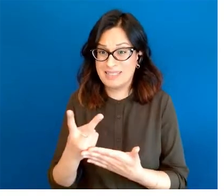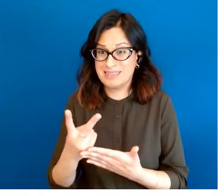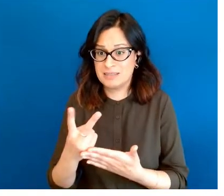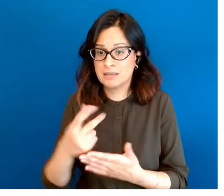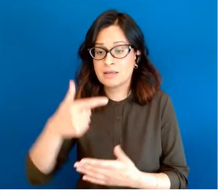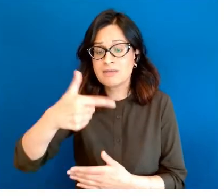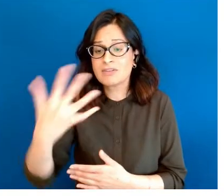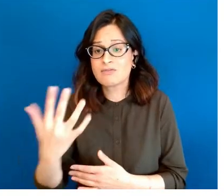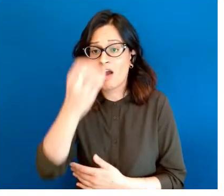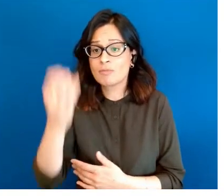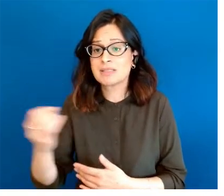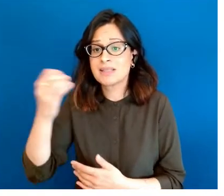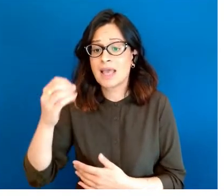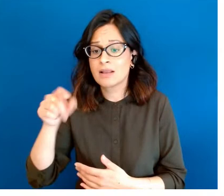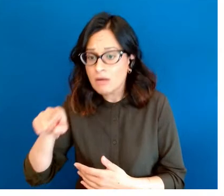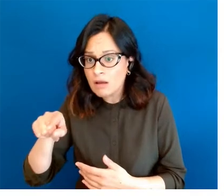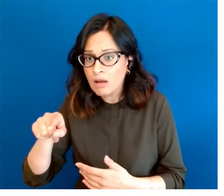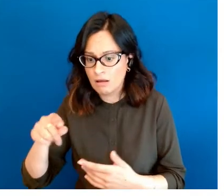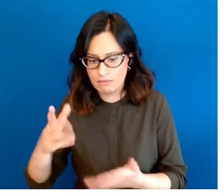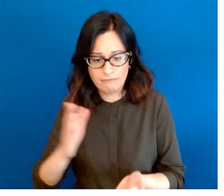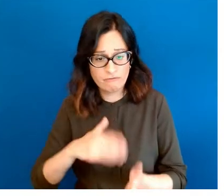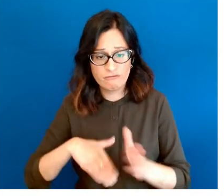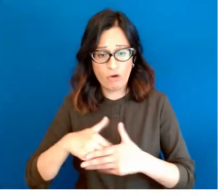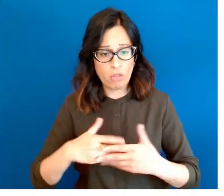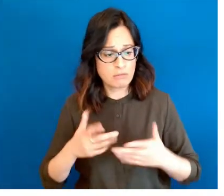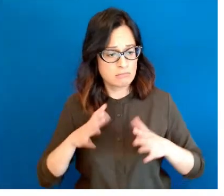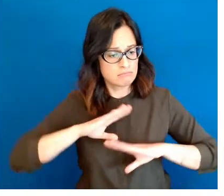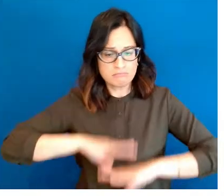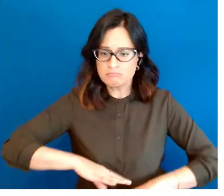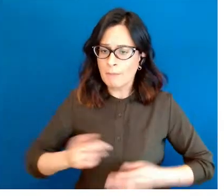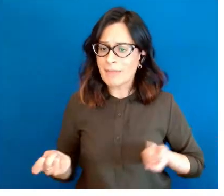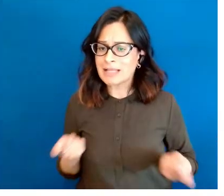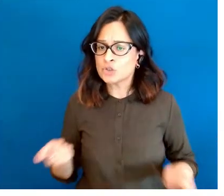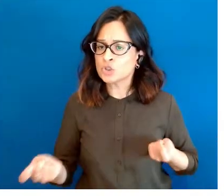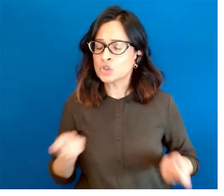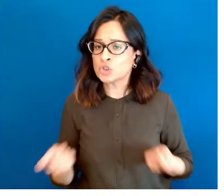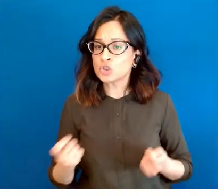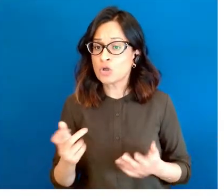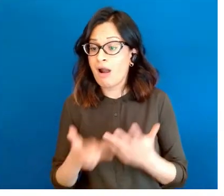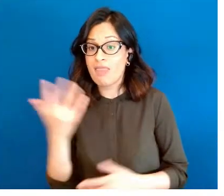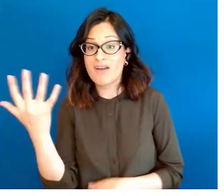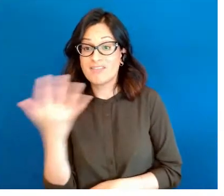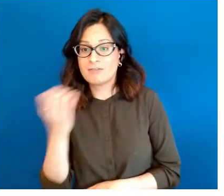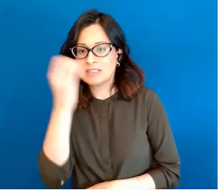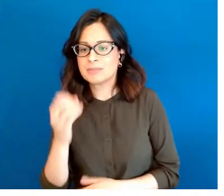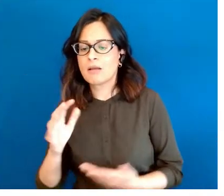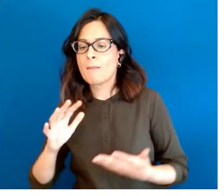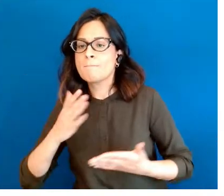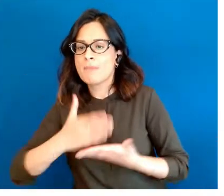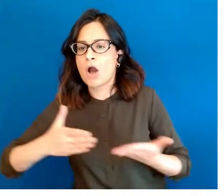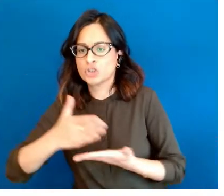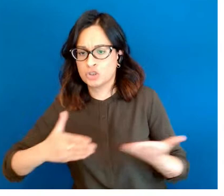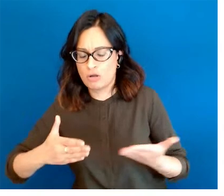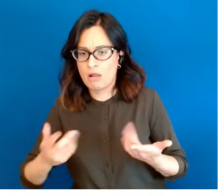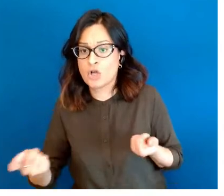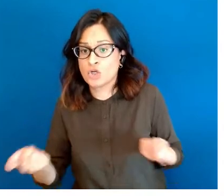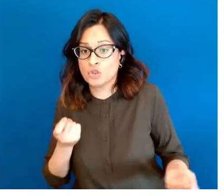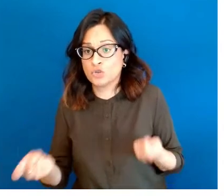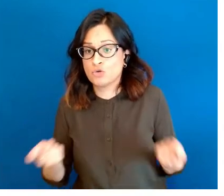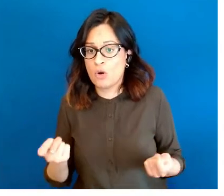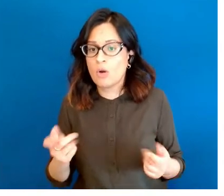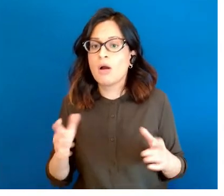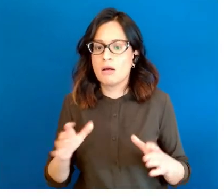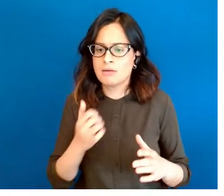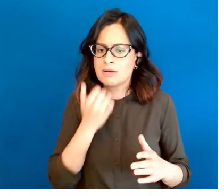75% of people had complete control, another 15% had a partial control, but there were a number of people who were still